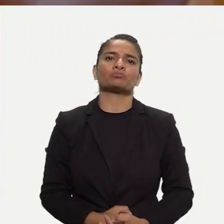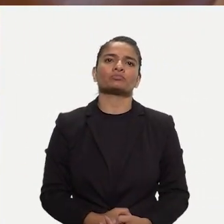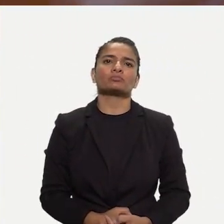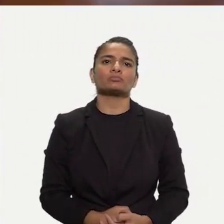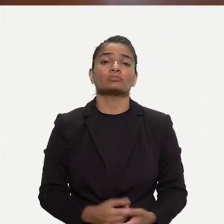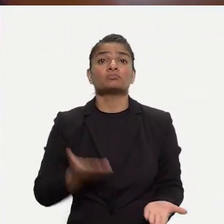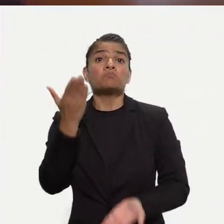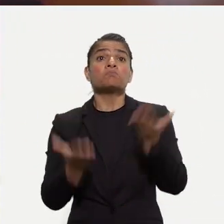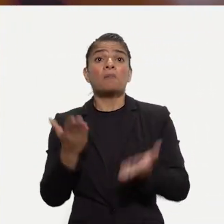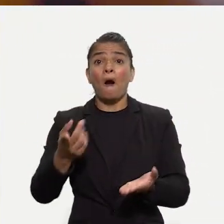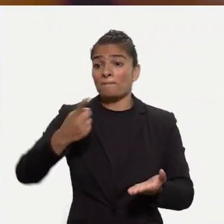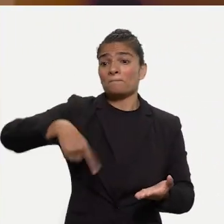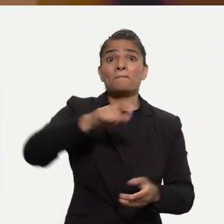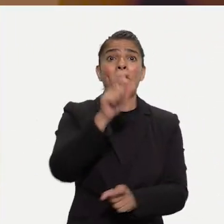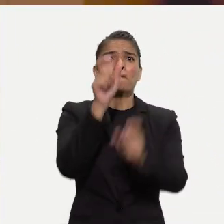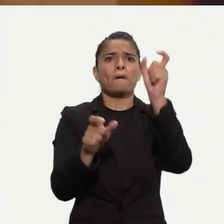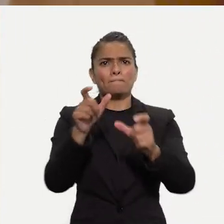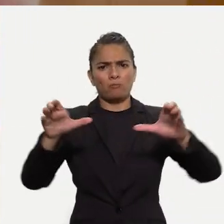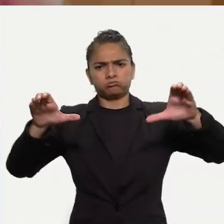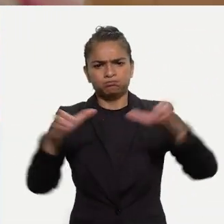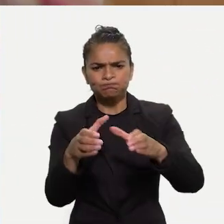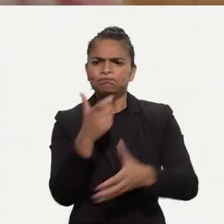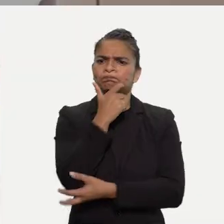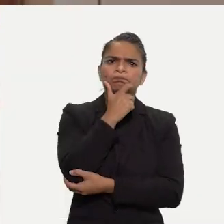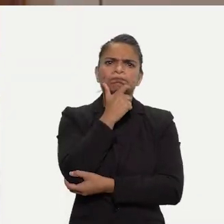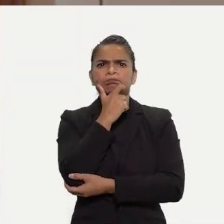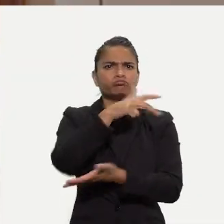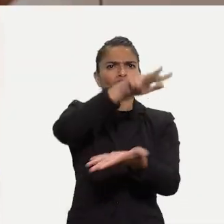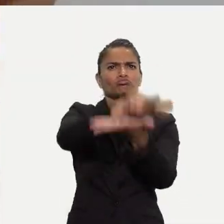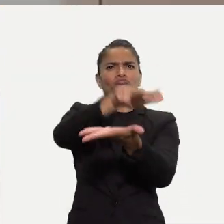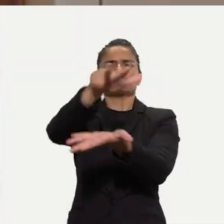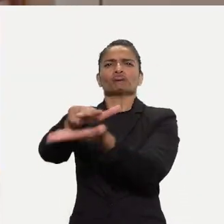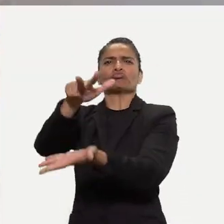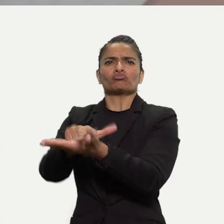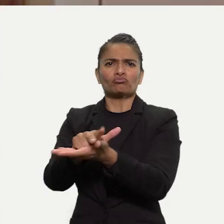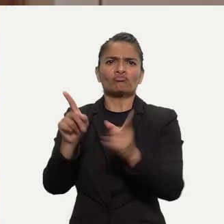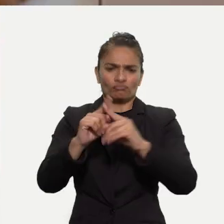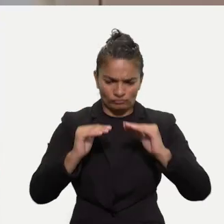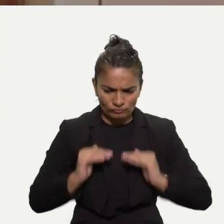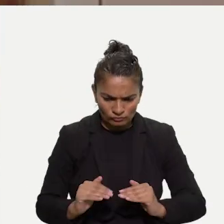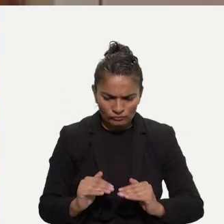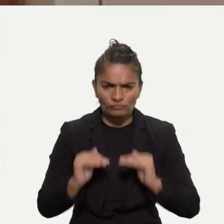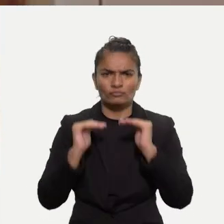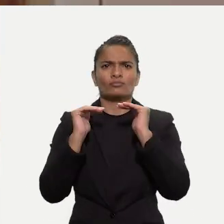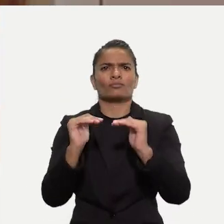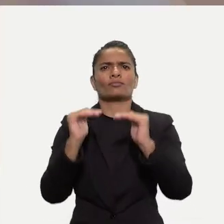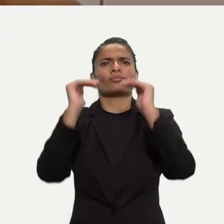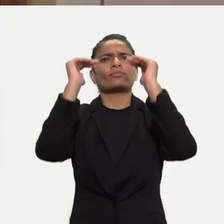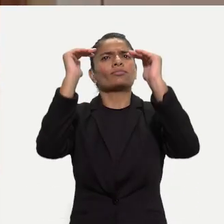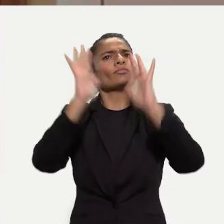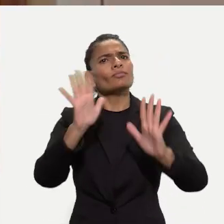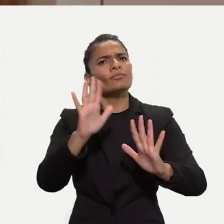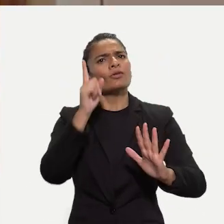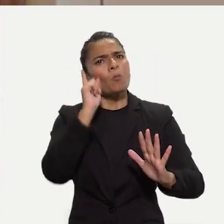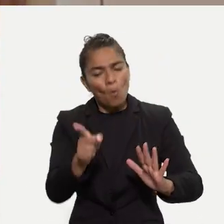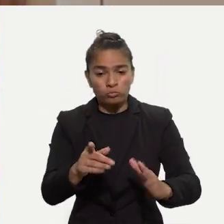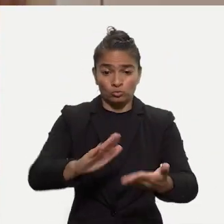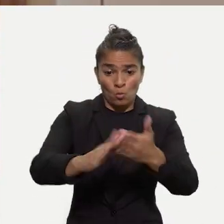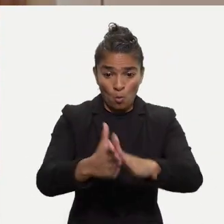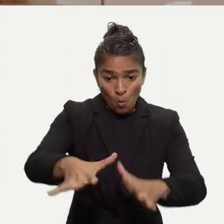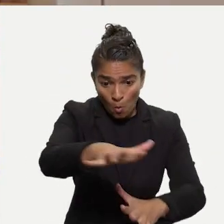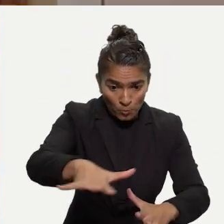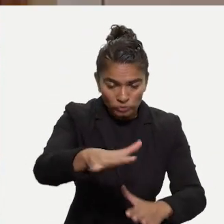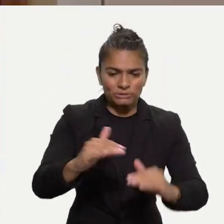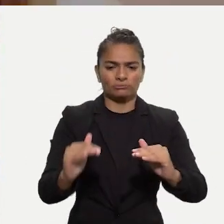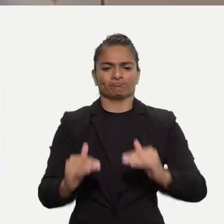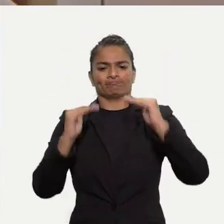treated differently. We are just Namibians like everybody else. Sometimes while we're seated here making the decision, the community is already adapting